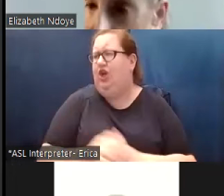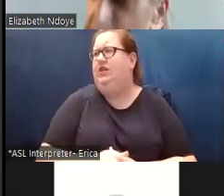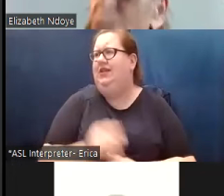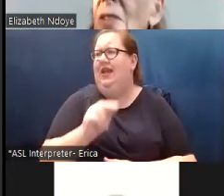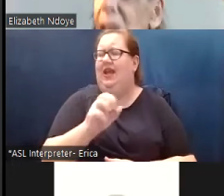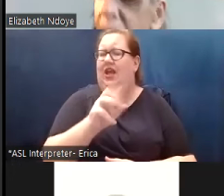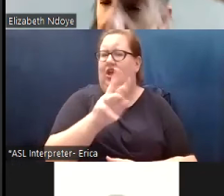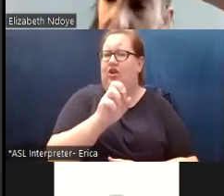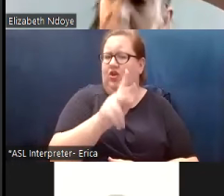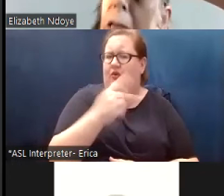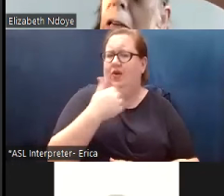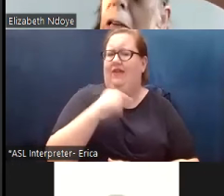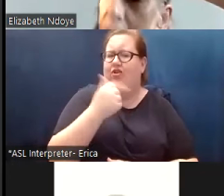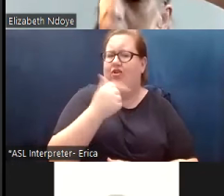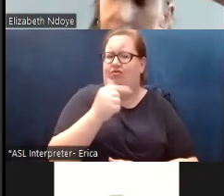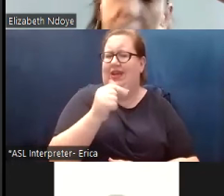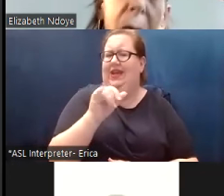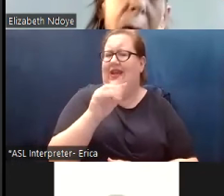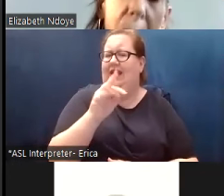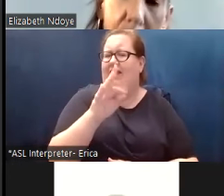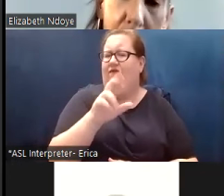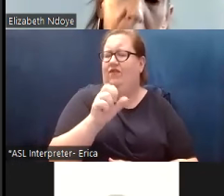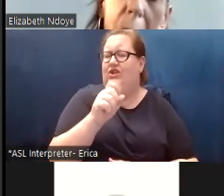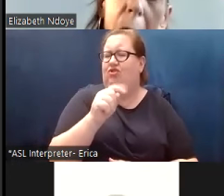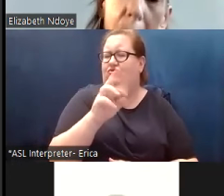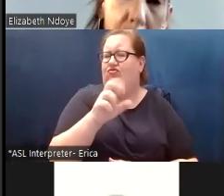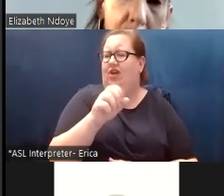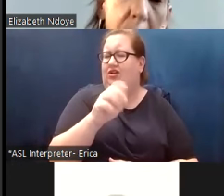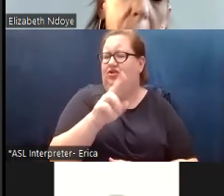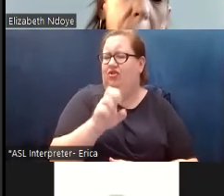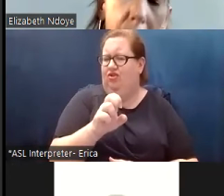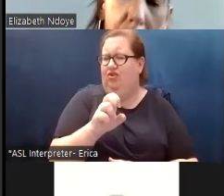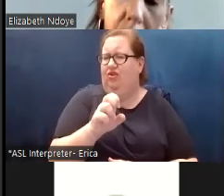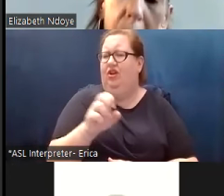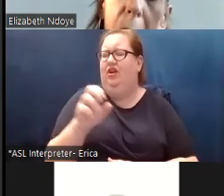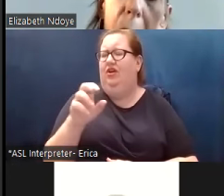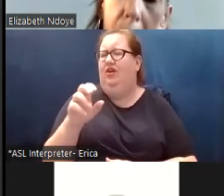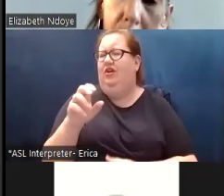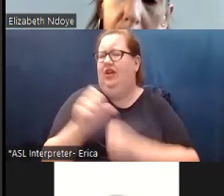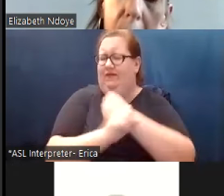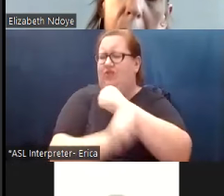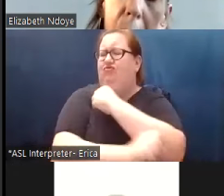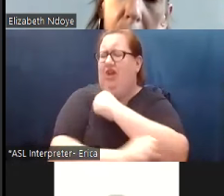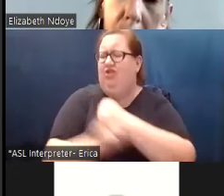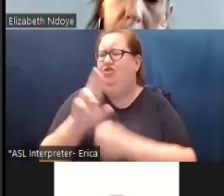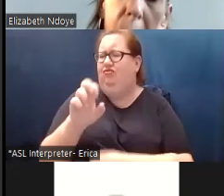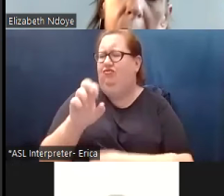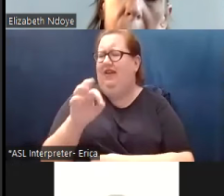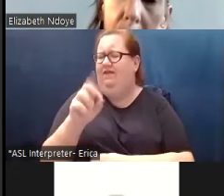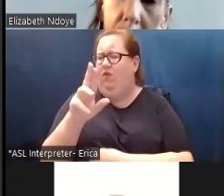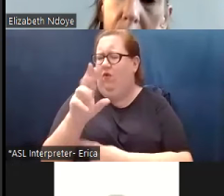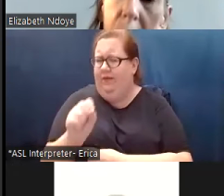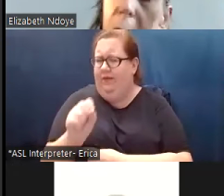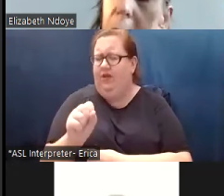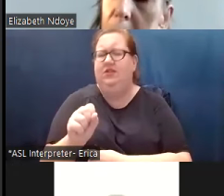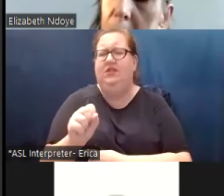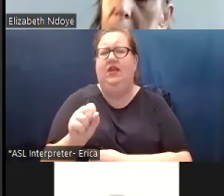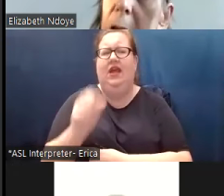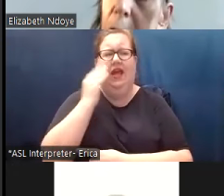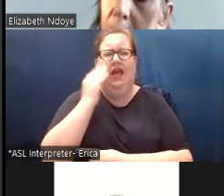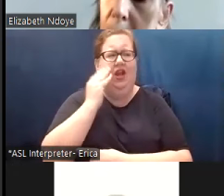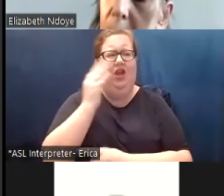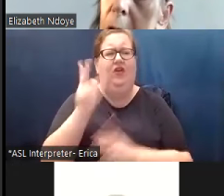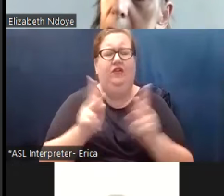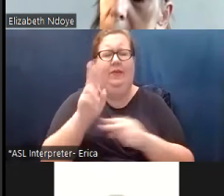green infrastructure reformers. I know that around the country, there's a lot of folks that use the things that they